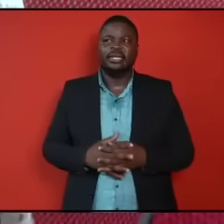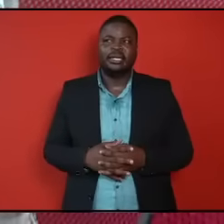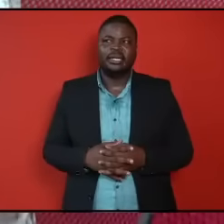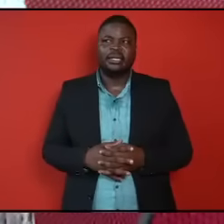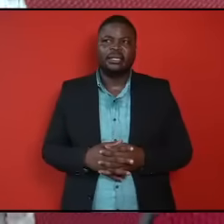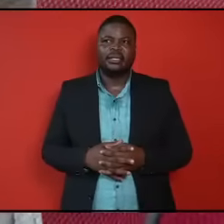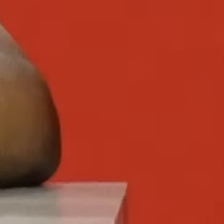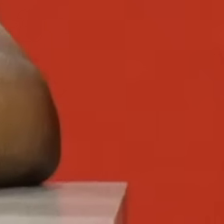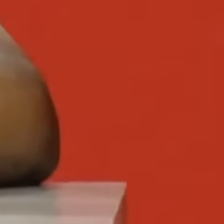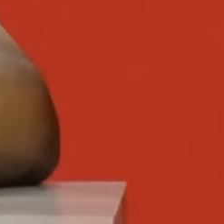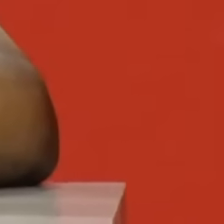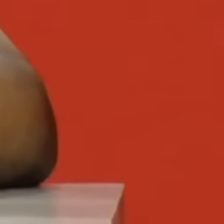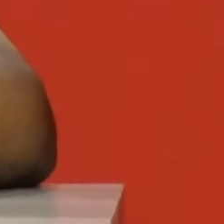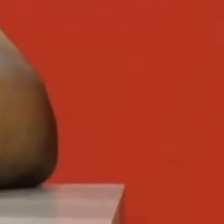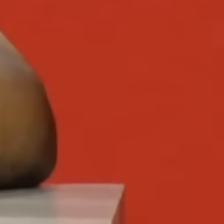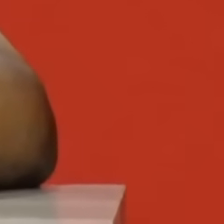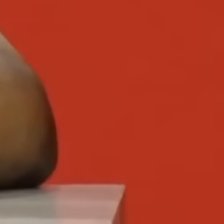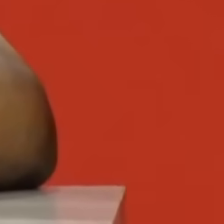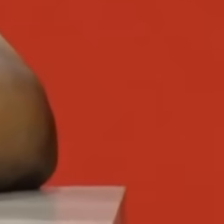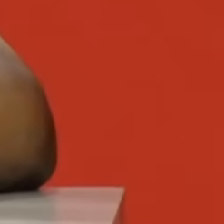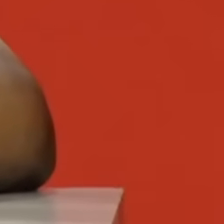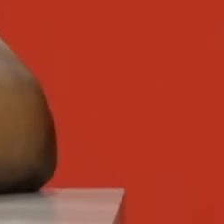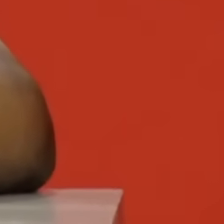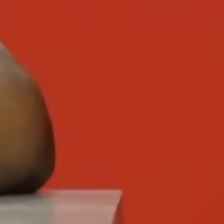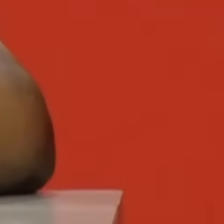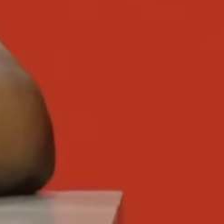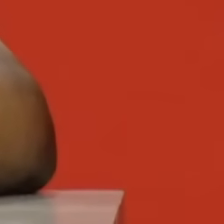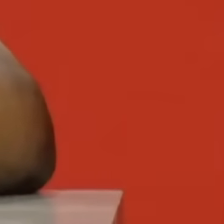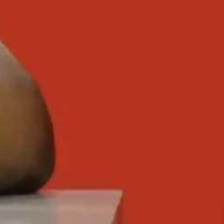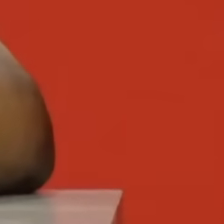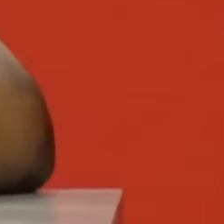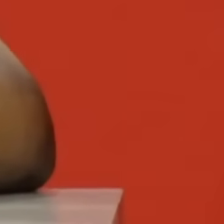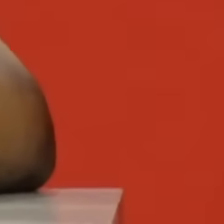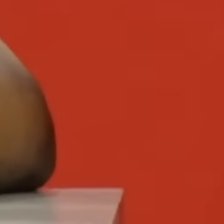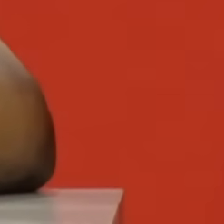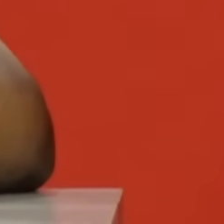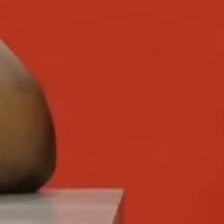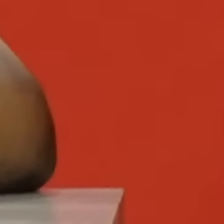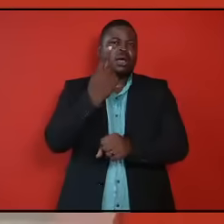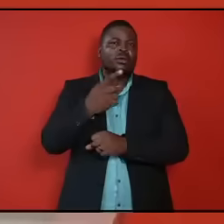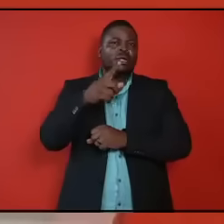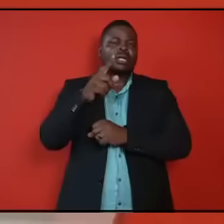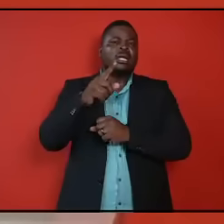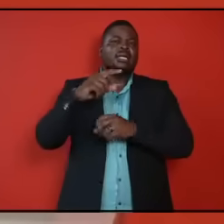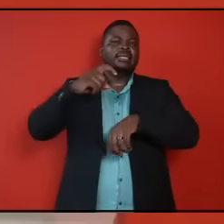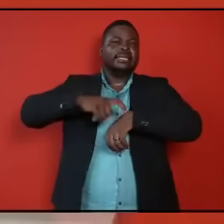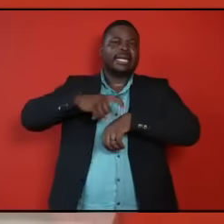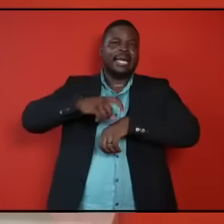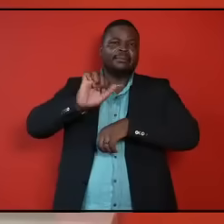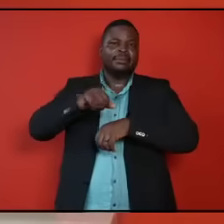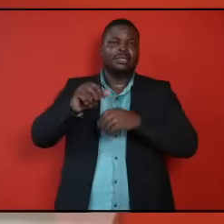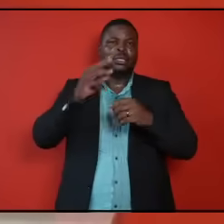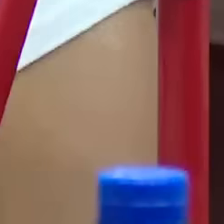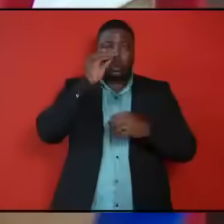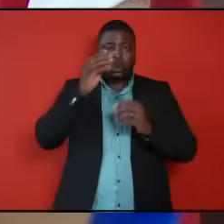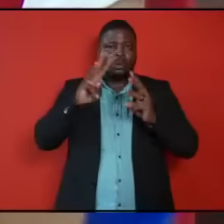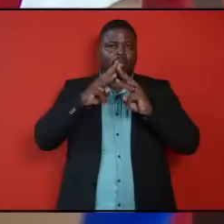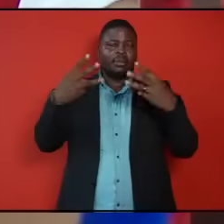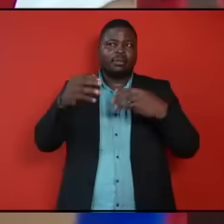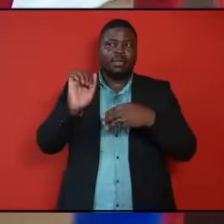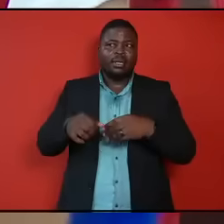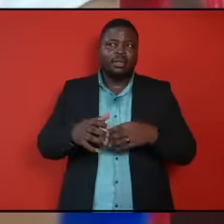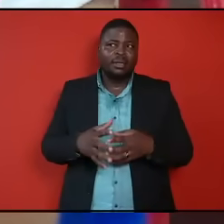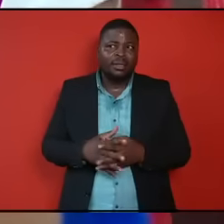Good morning, Abigail Fasahi from the Gauteng Times. I would just like to know, you spoke about the Eskolweni campaign that you're having. How are you assisting as